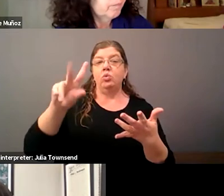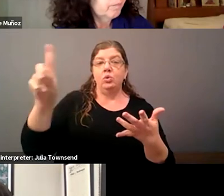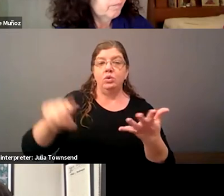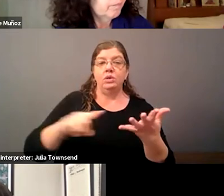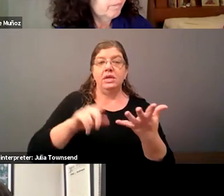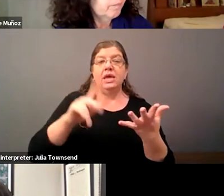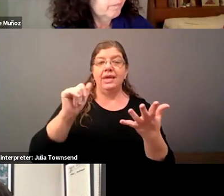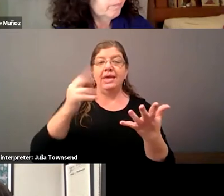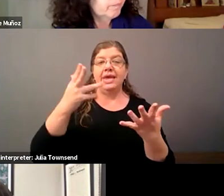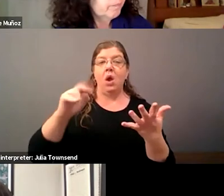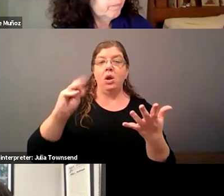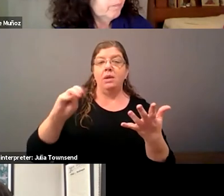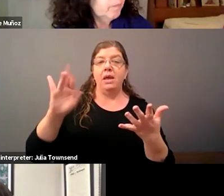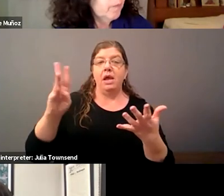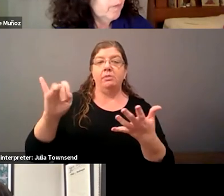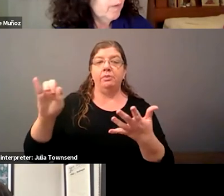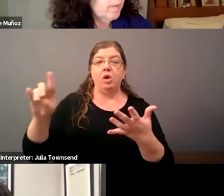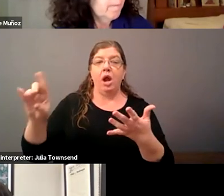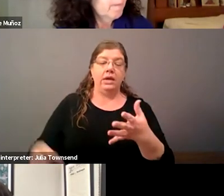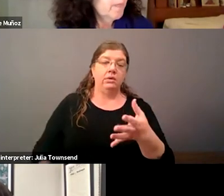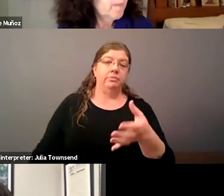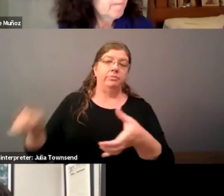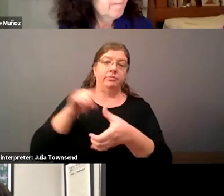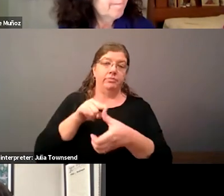and we'll begin with olivia carranza